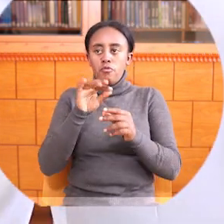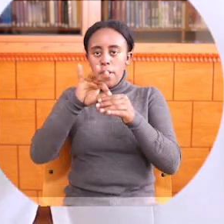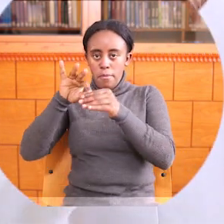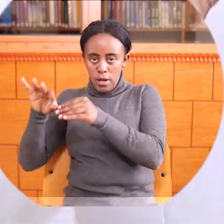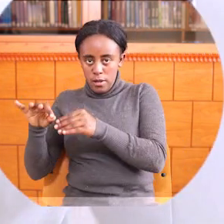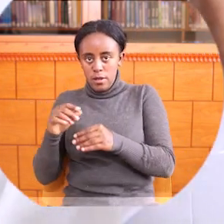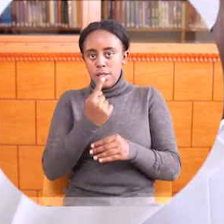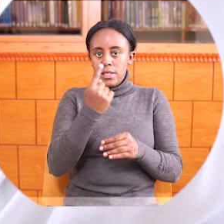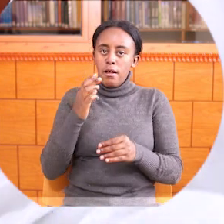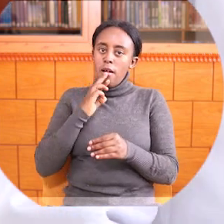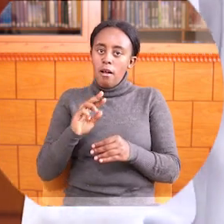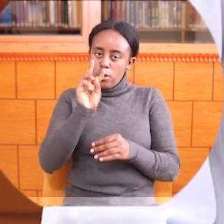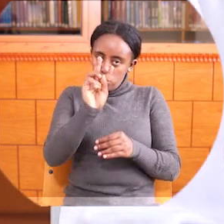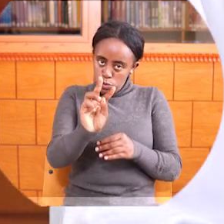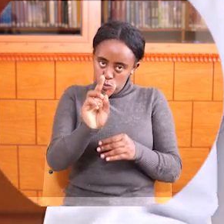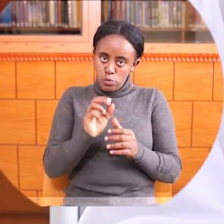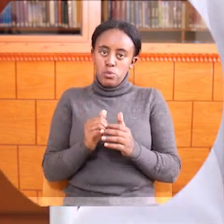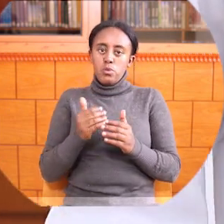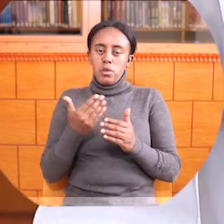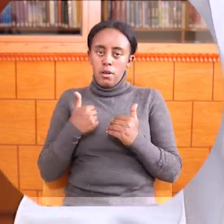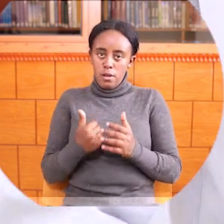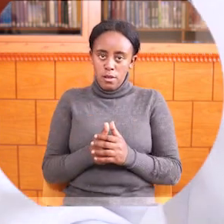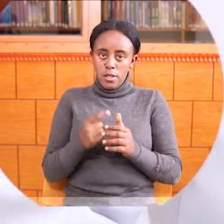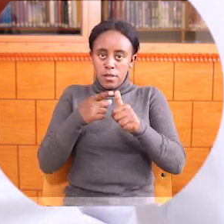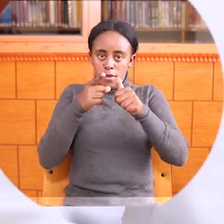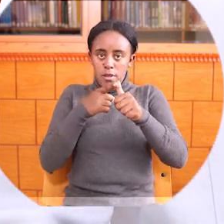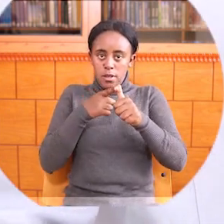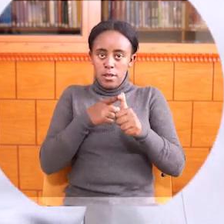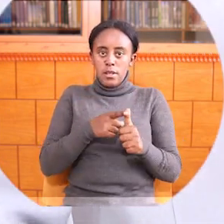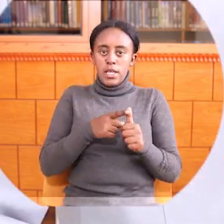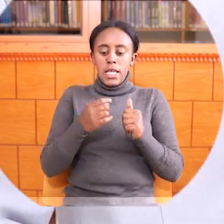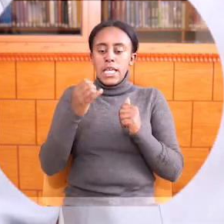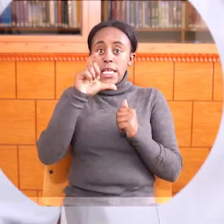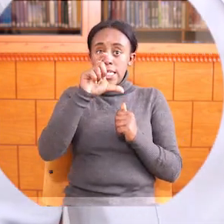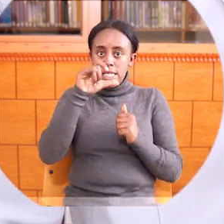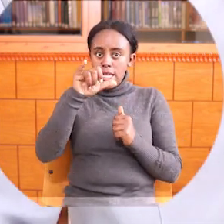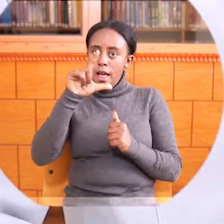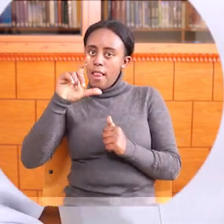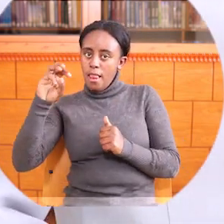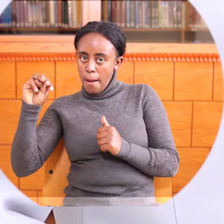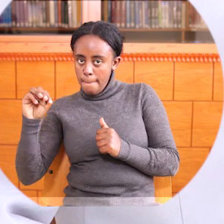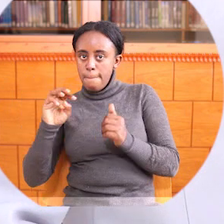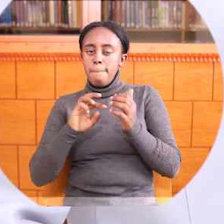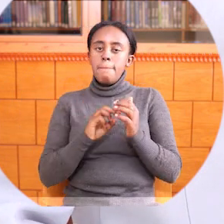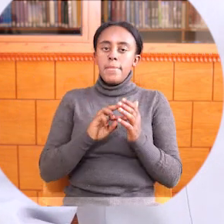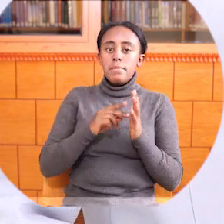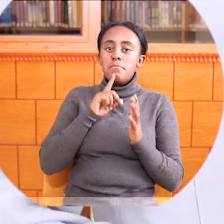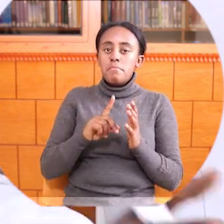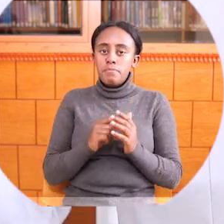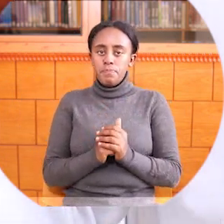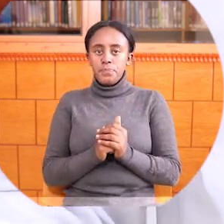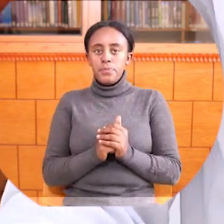are two vascular bundles. The first one is called xylem. Xylem is a type of vascular